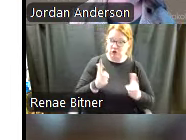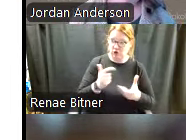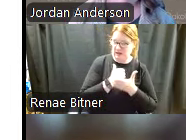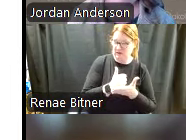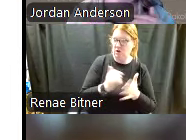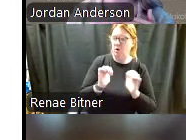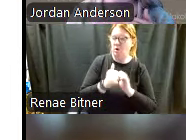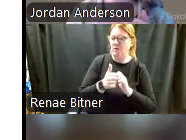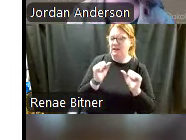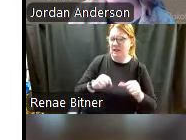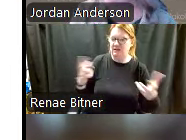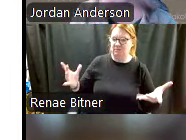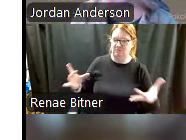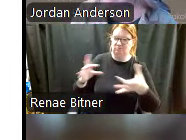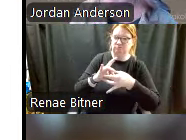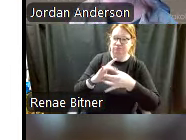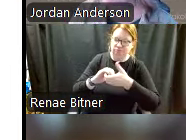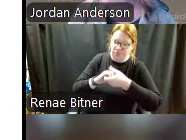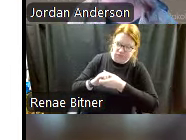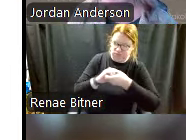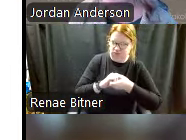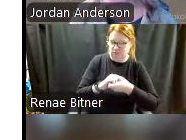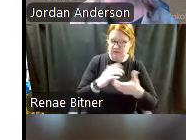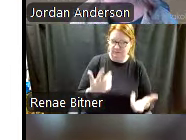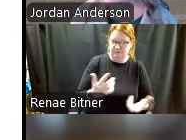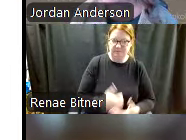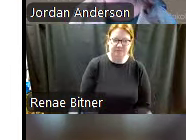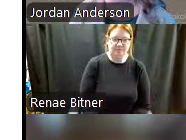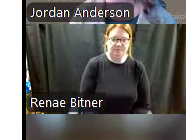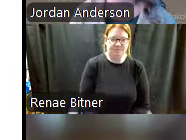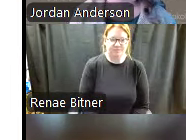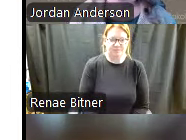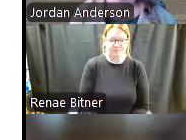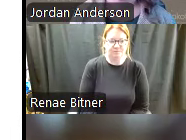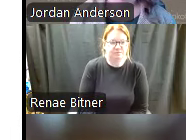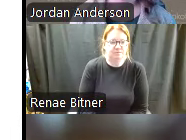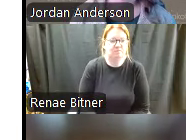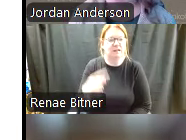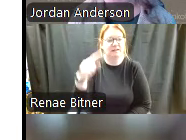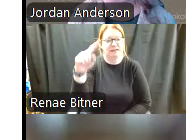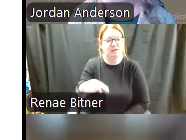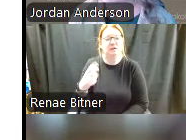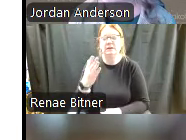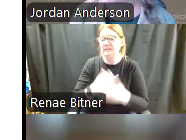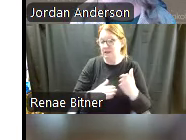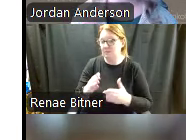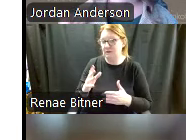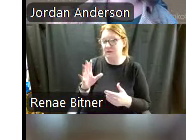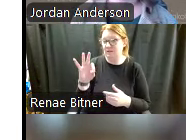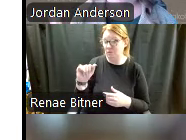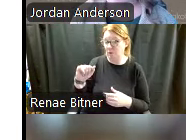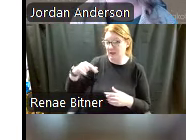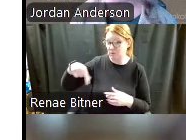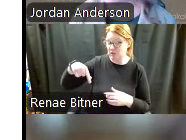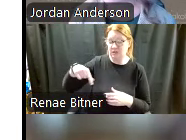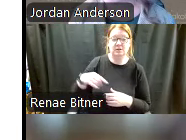hopefully connect. So and so yeah, so there's just some of the frequently asked questions. And then we